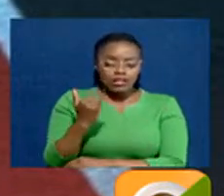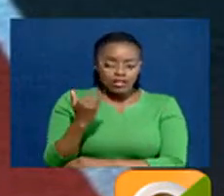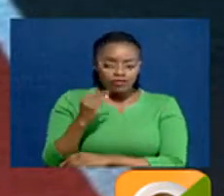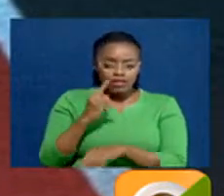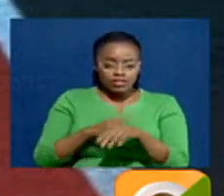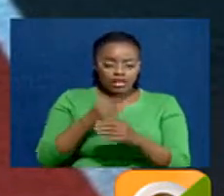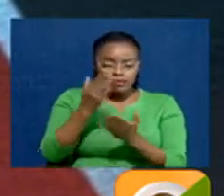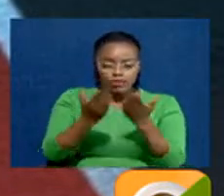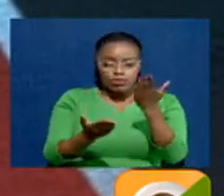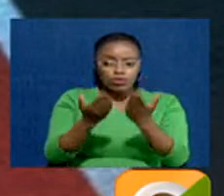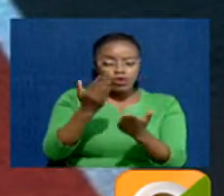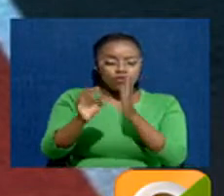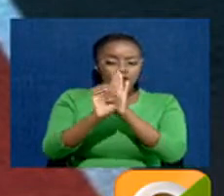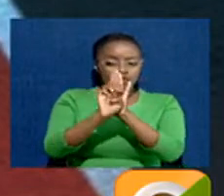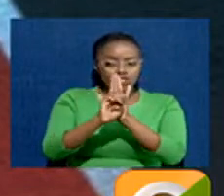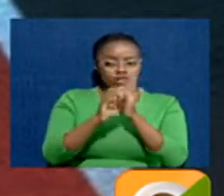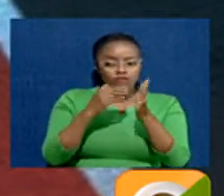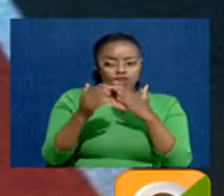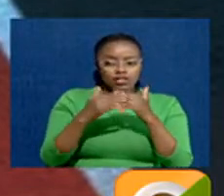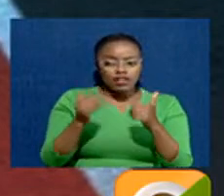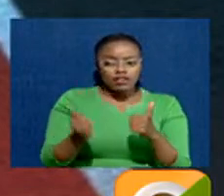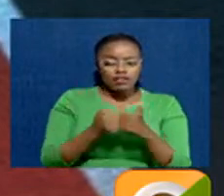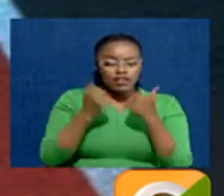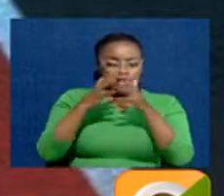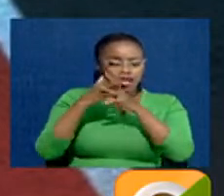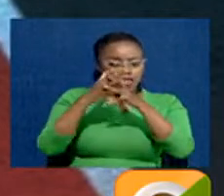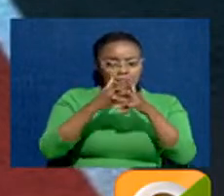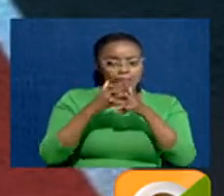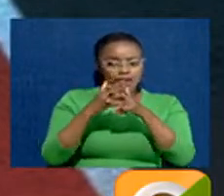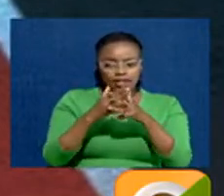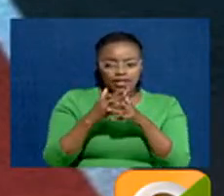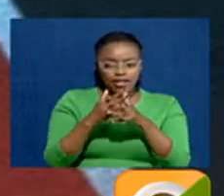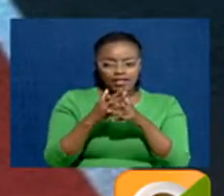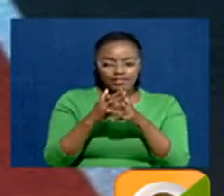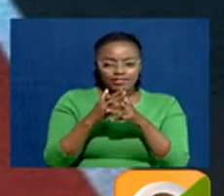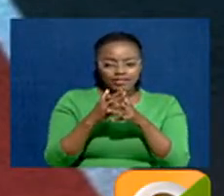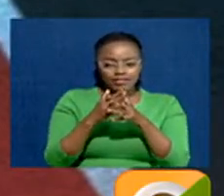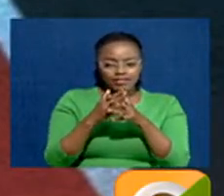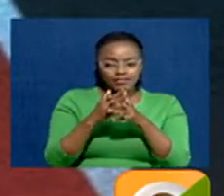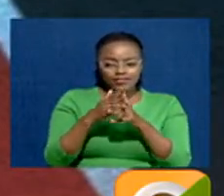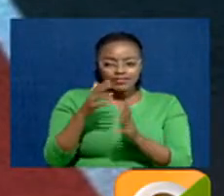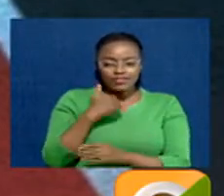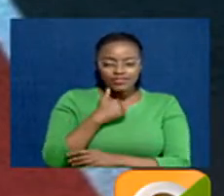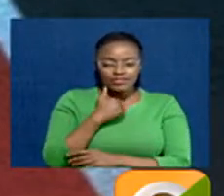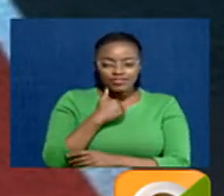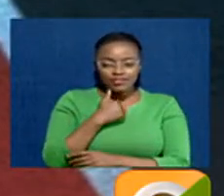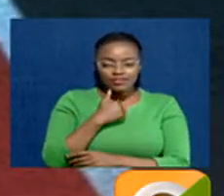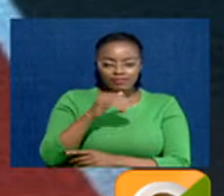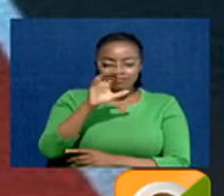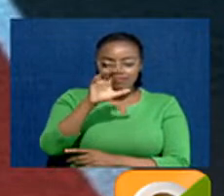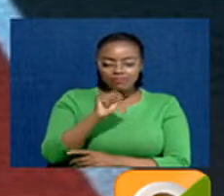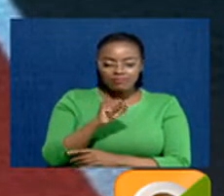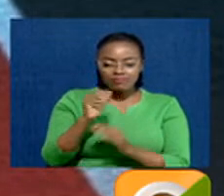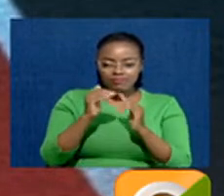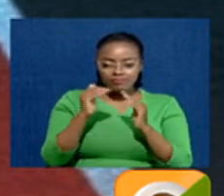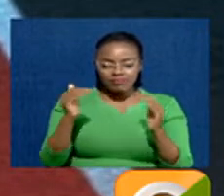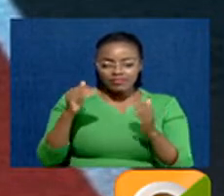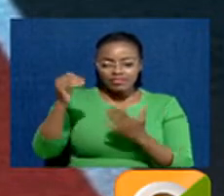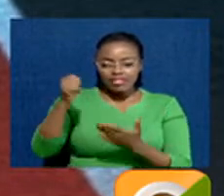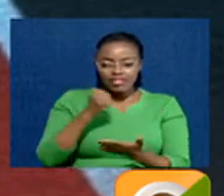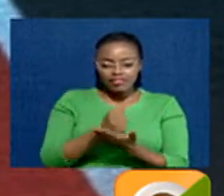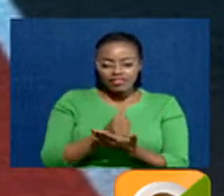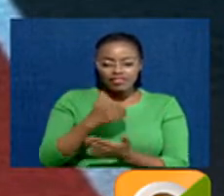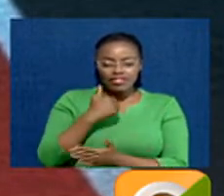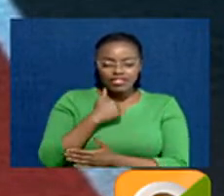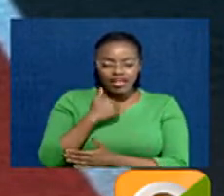you compare, for example, what happens in the United States, you have cabinet level appointments. You have